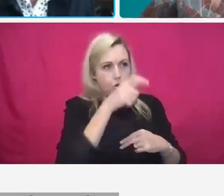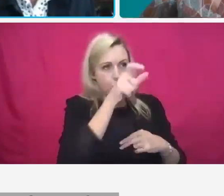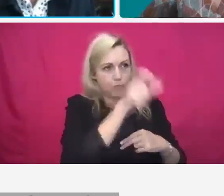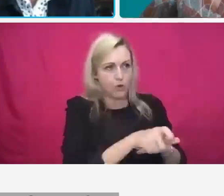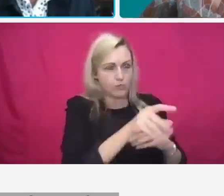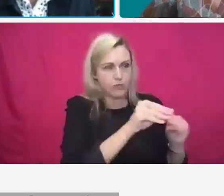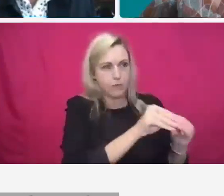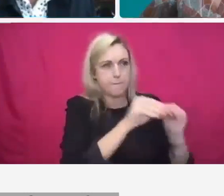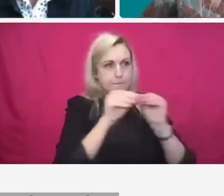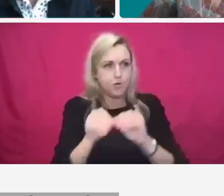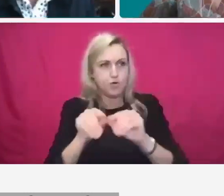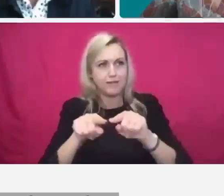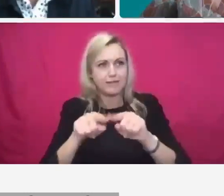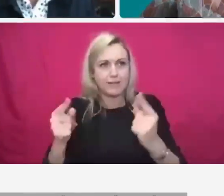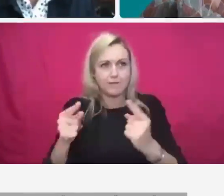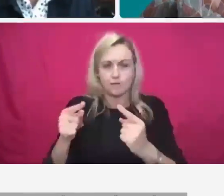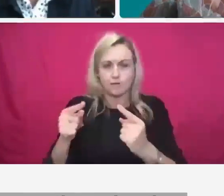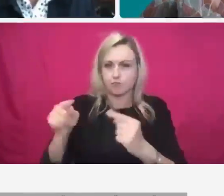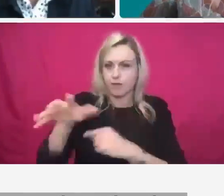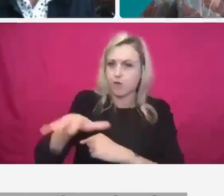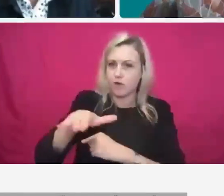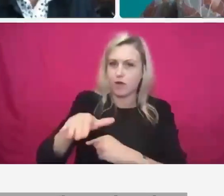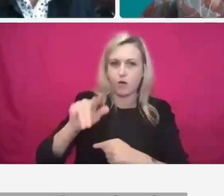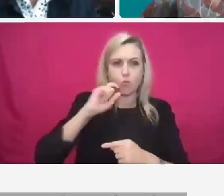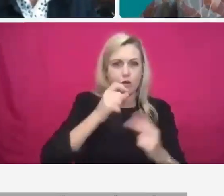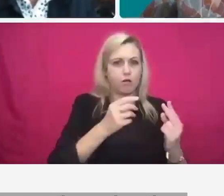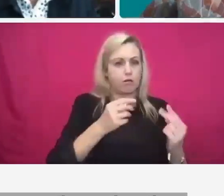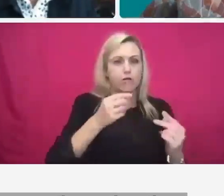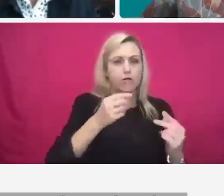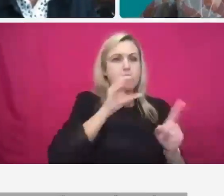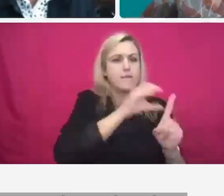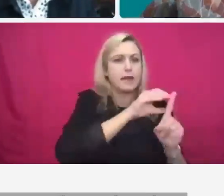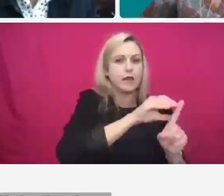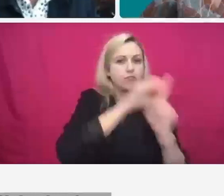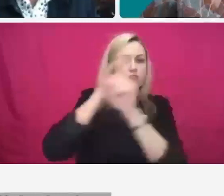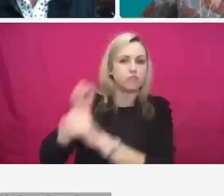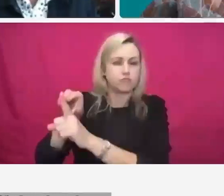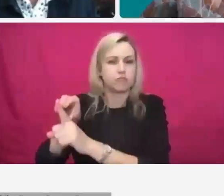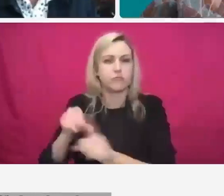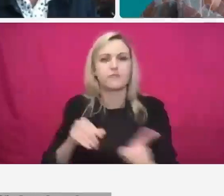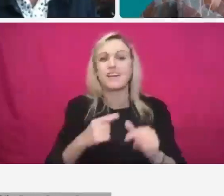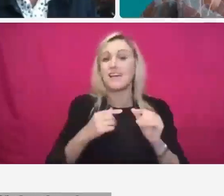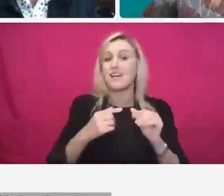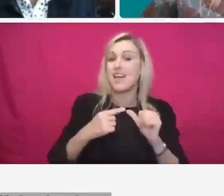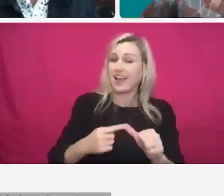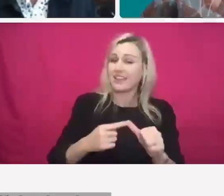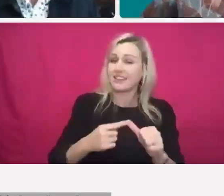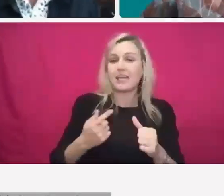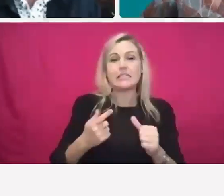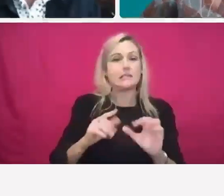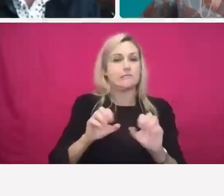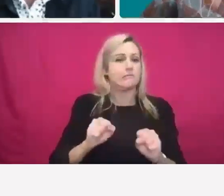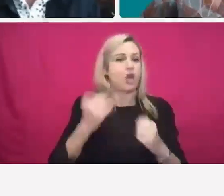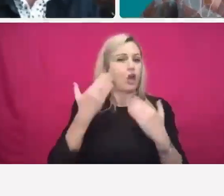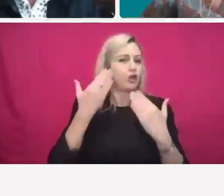That's a really good question. I'd want to take that one on notice rather than guessing, Nick, if that's